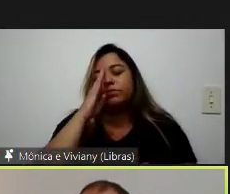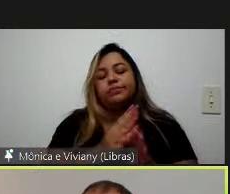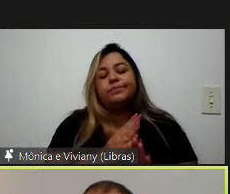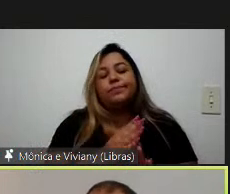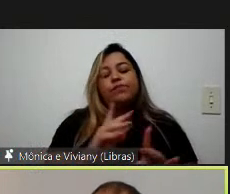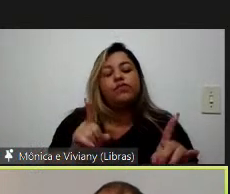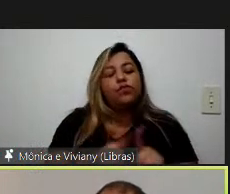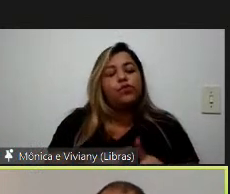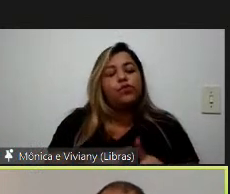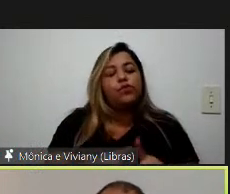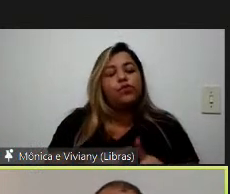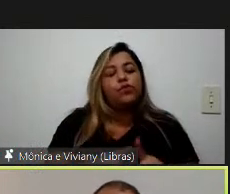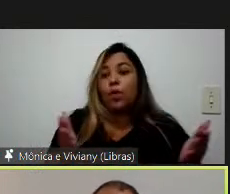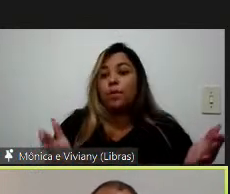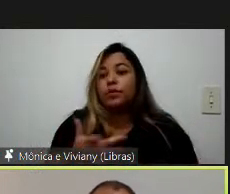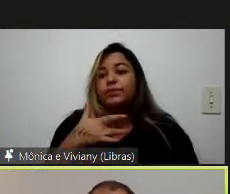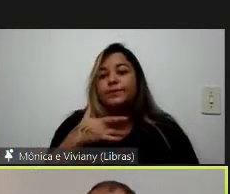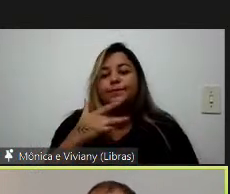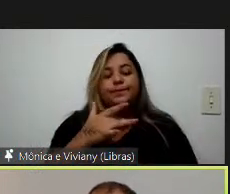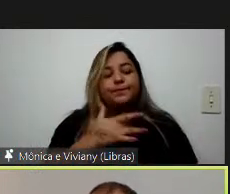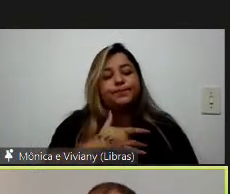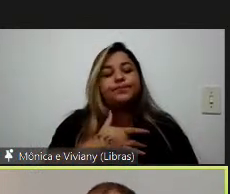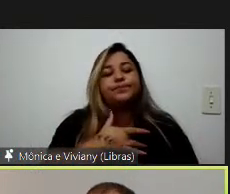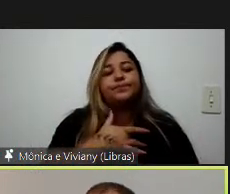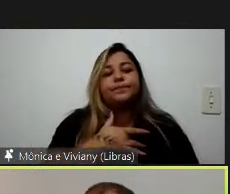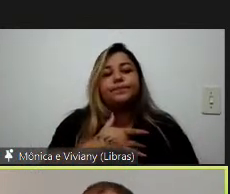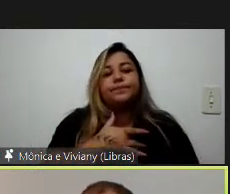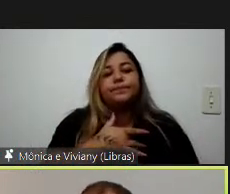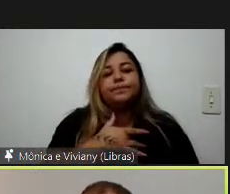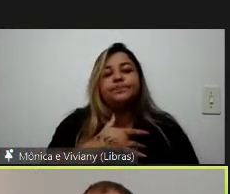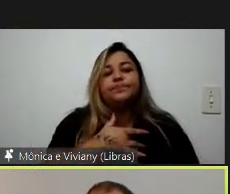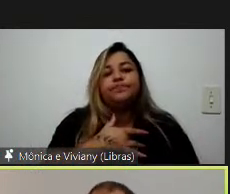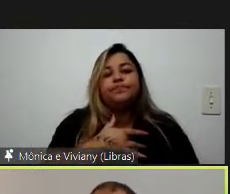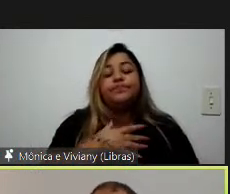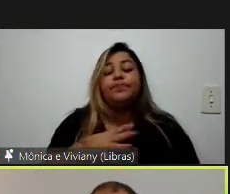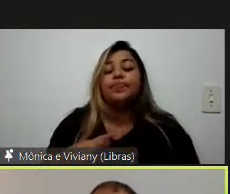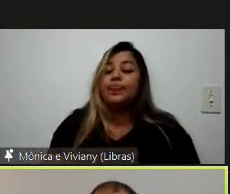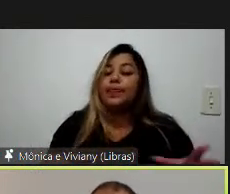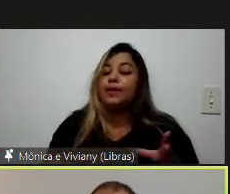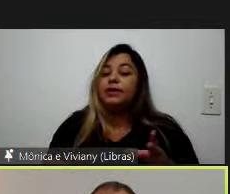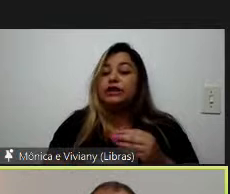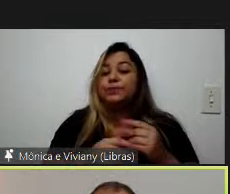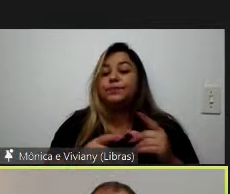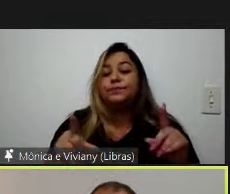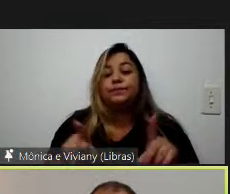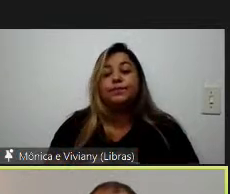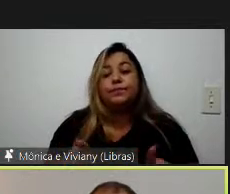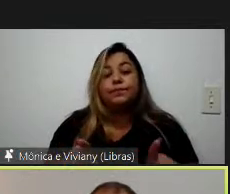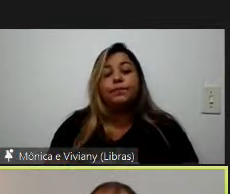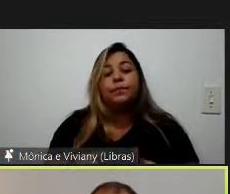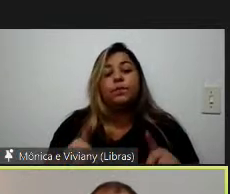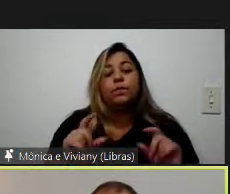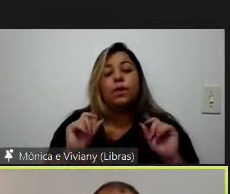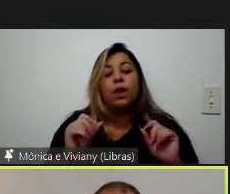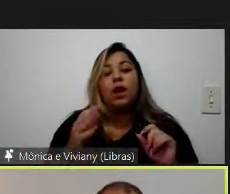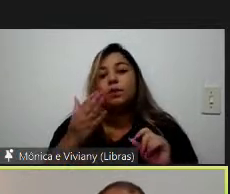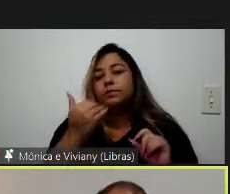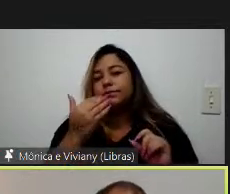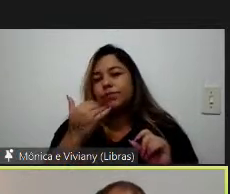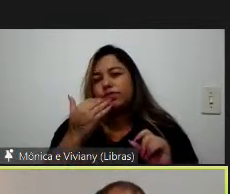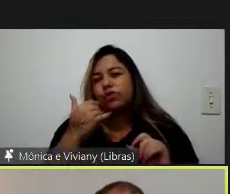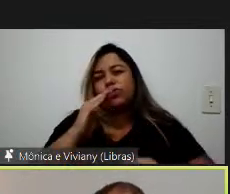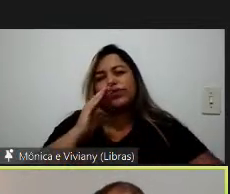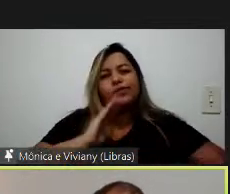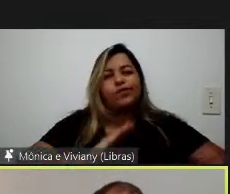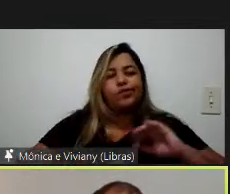and socially inclusive food systems, which should of course also be economically sustainable